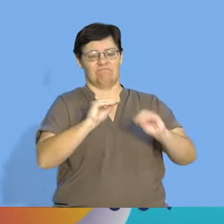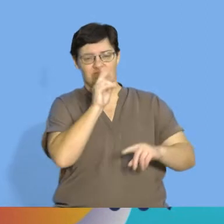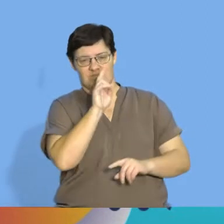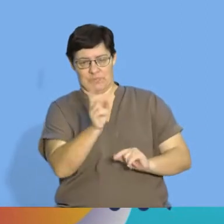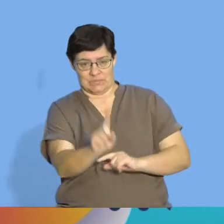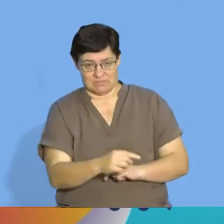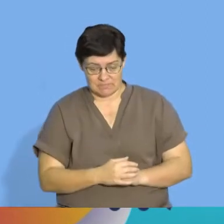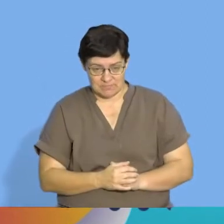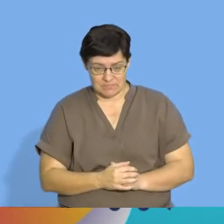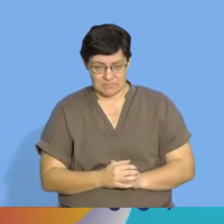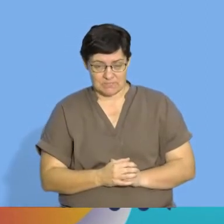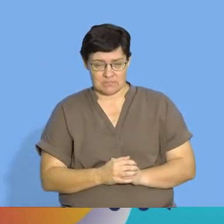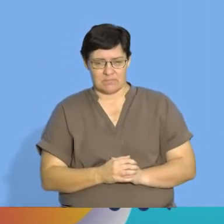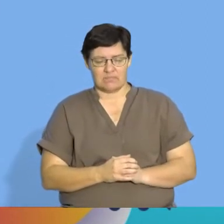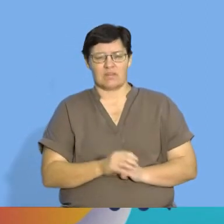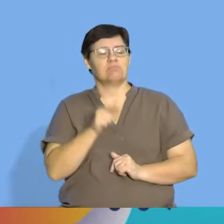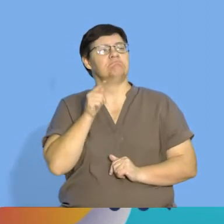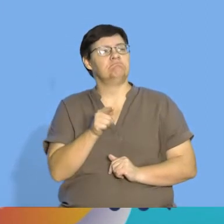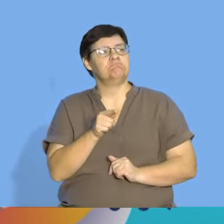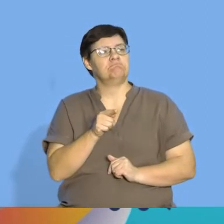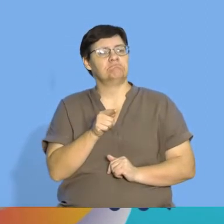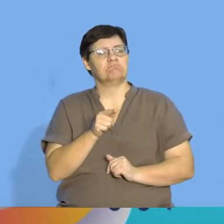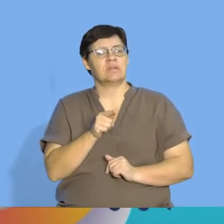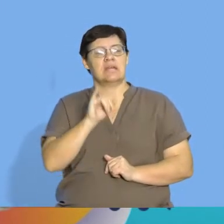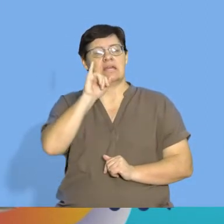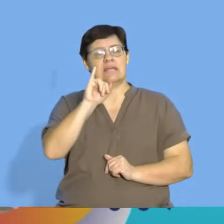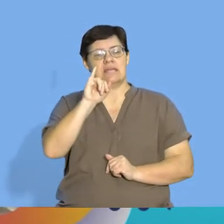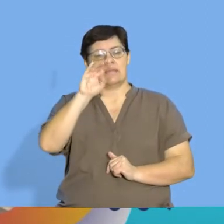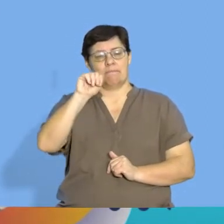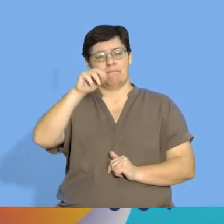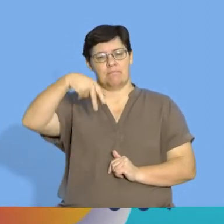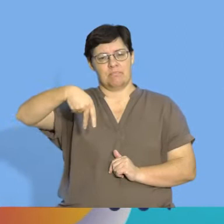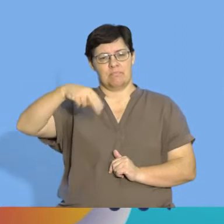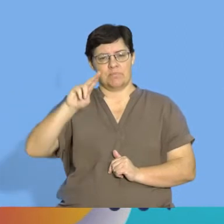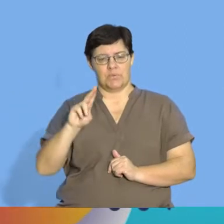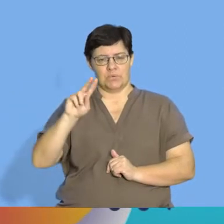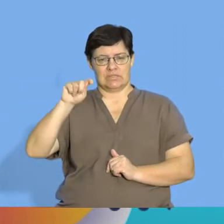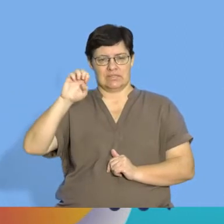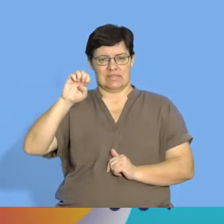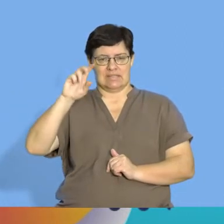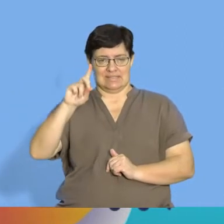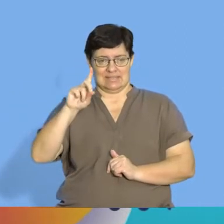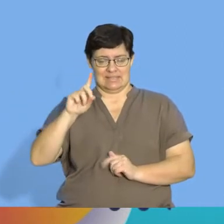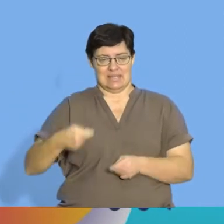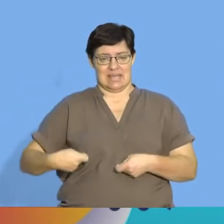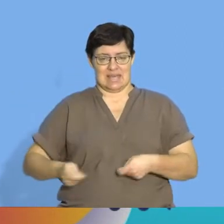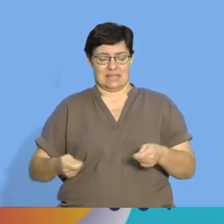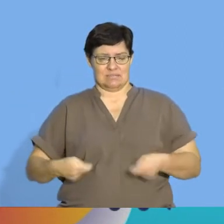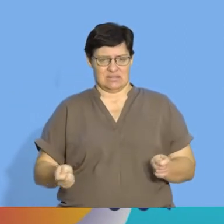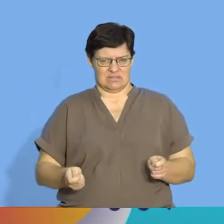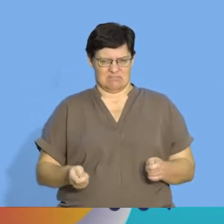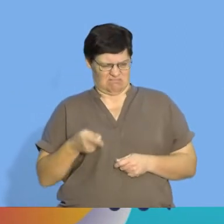lessons, is what we refer to as an imputed expense. Let me